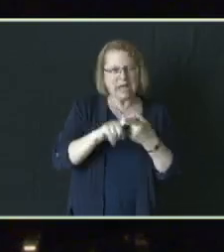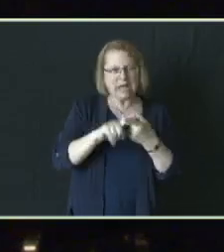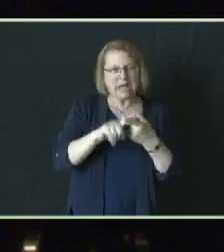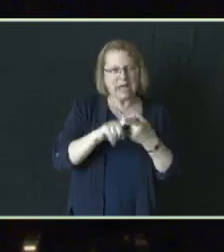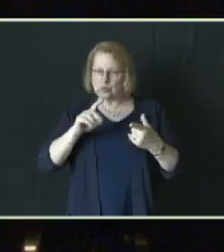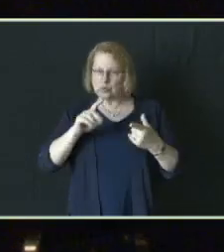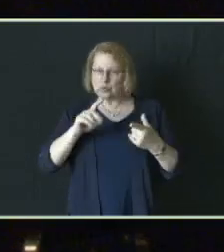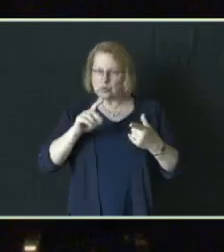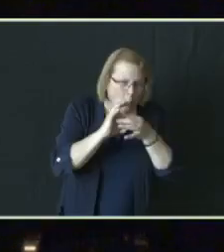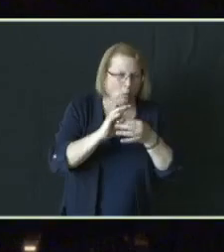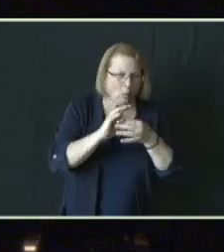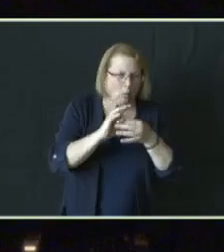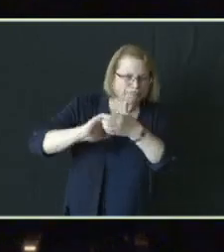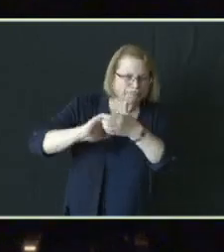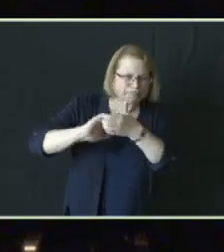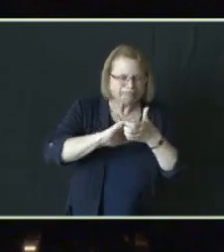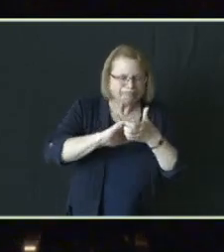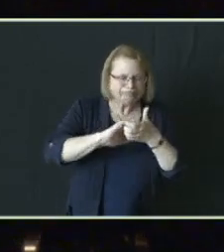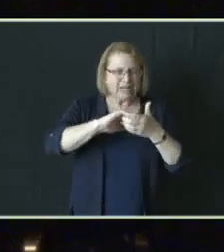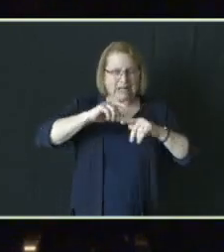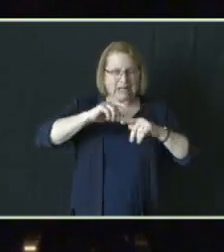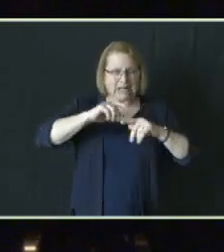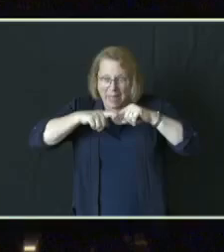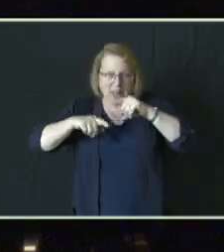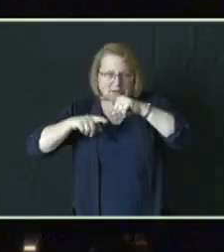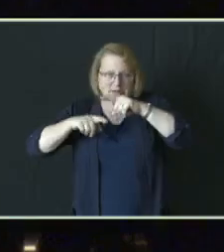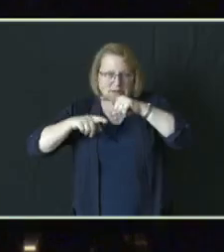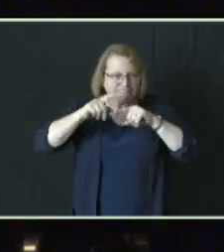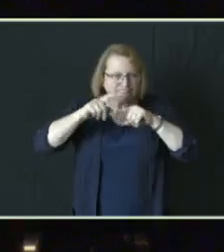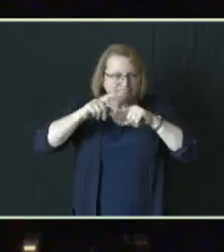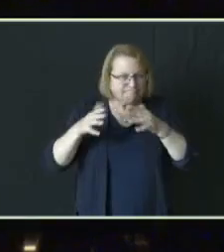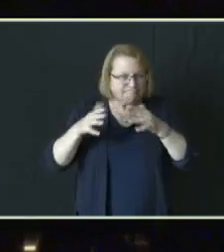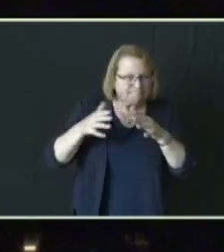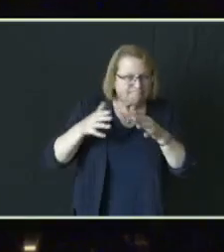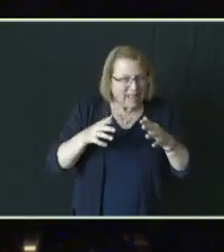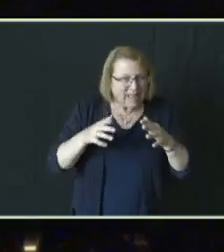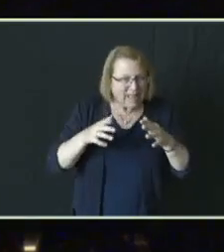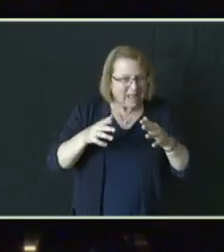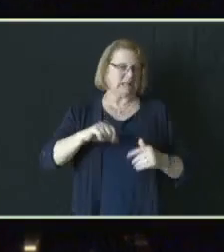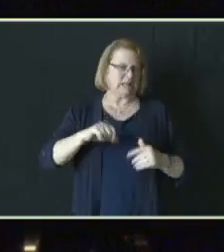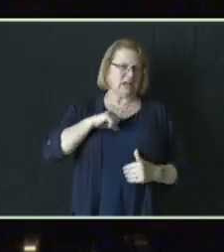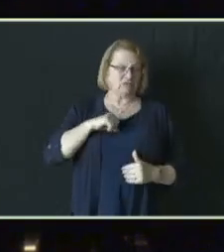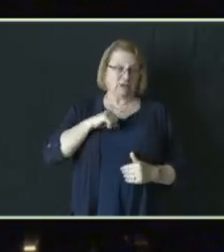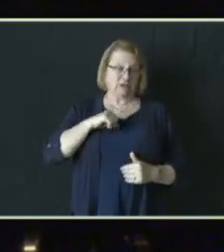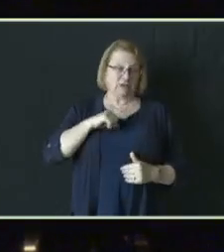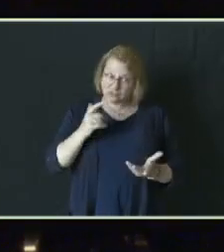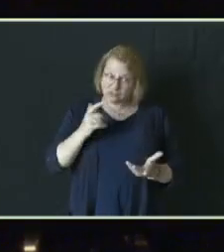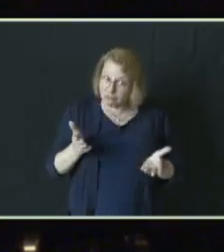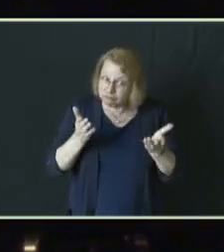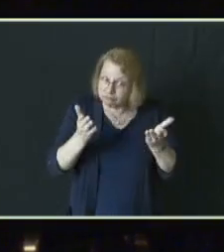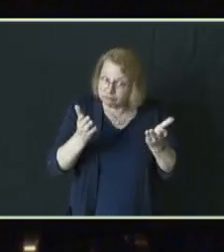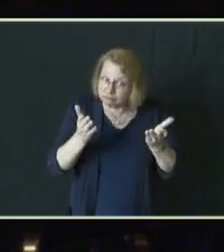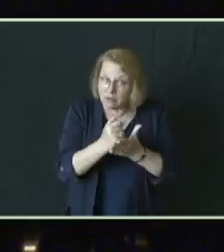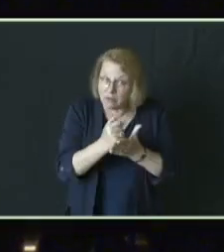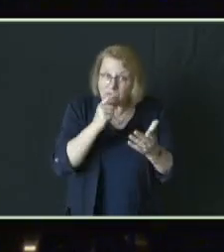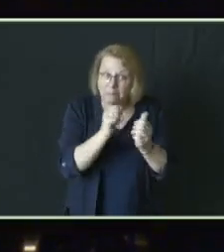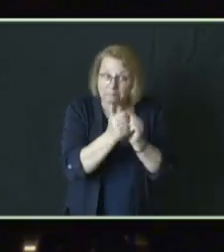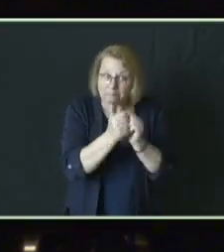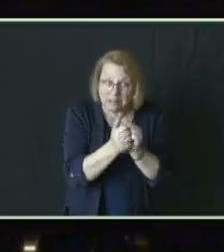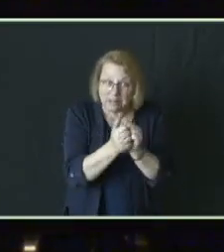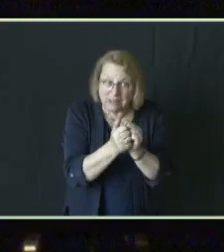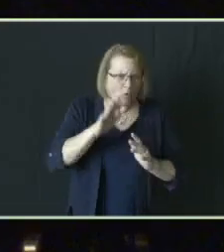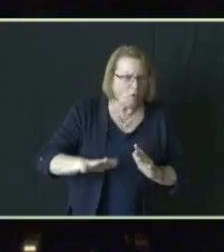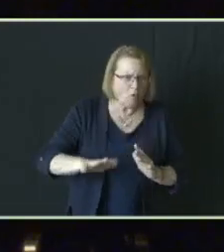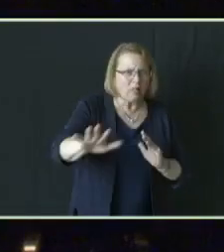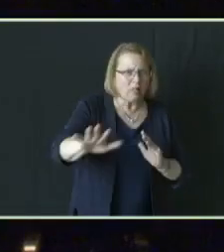and integrity. So to prepare you to compete in this meaningful time of discovery and innovation, I